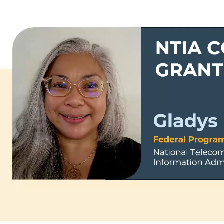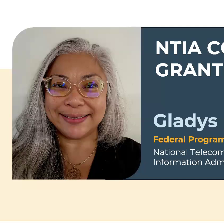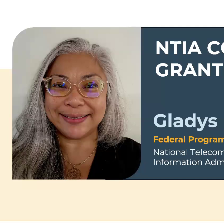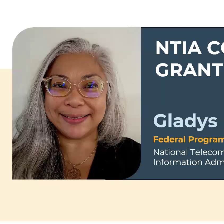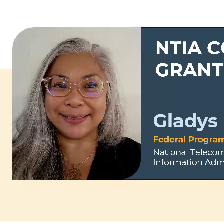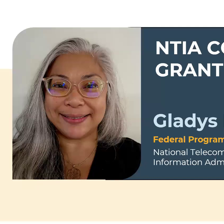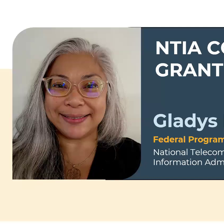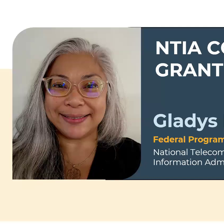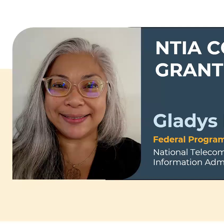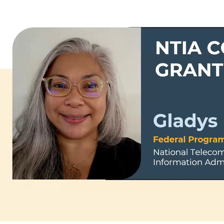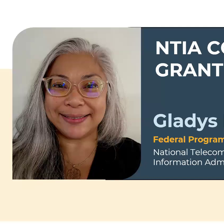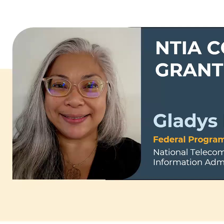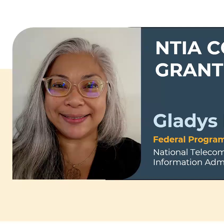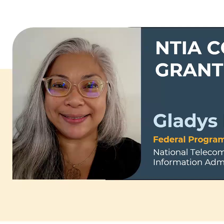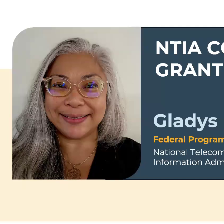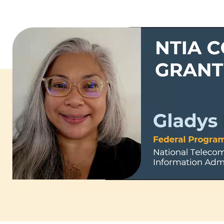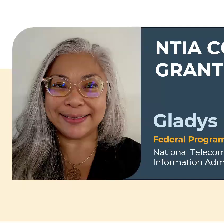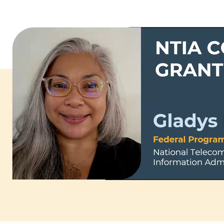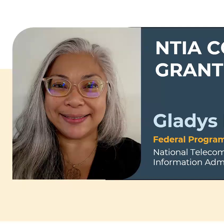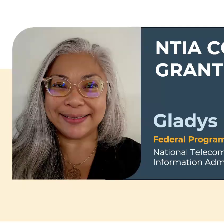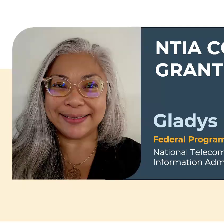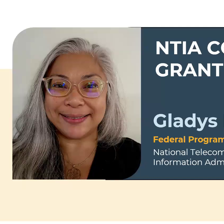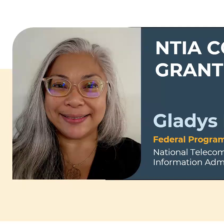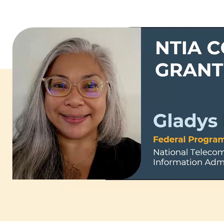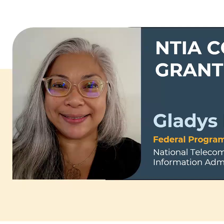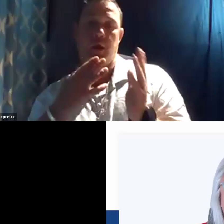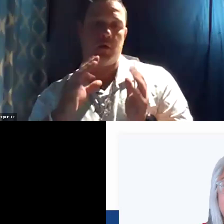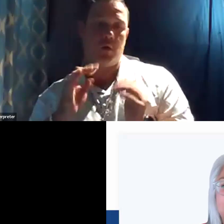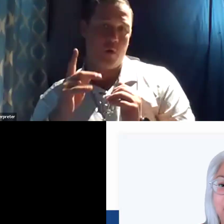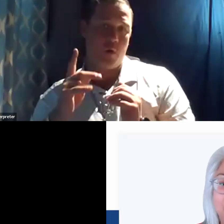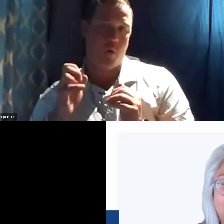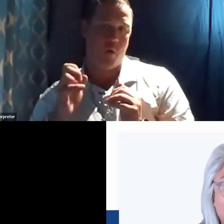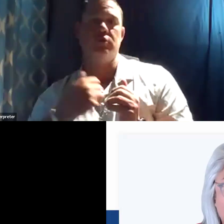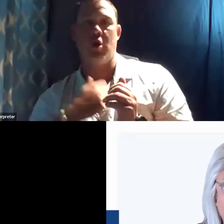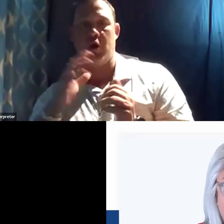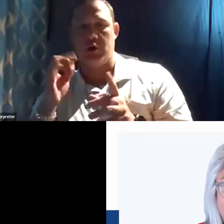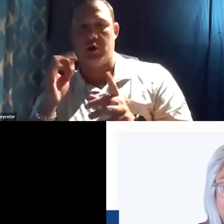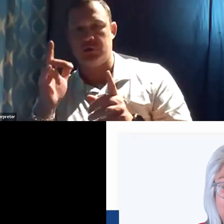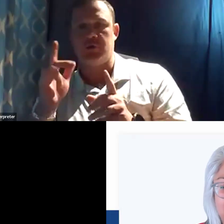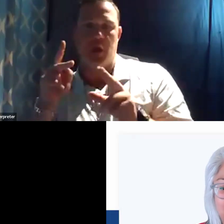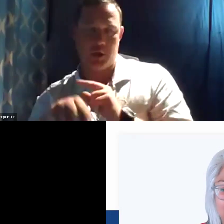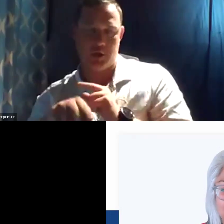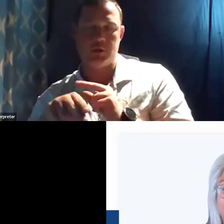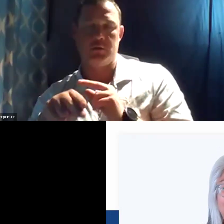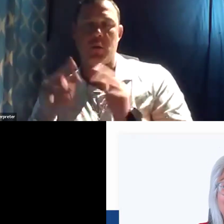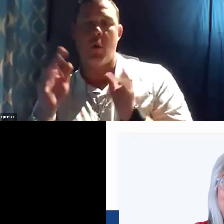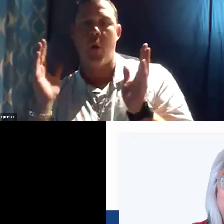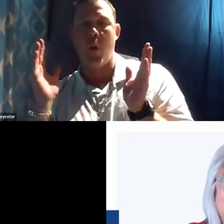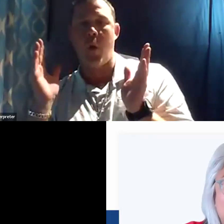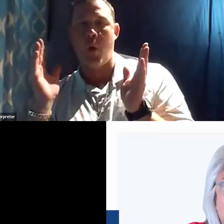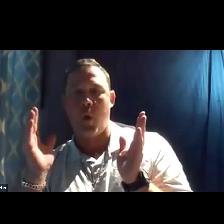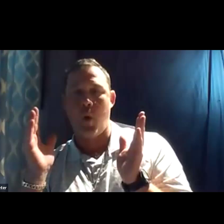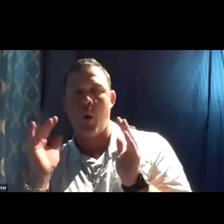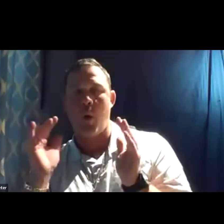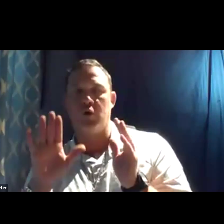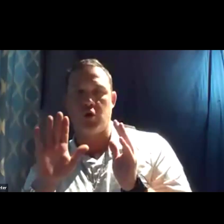you like to share about the competitive grant? Thank you. Thanks, Cole. Sorry, Crystal, about cutting you off there, but hopefully we'll get to your